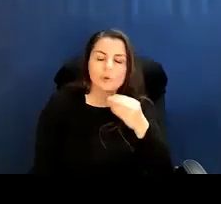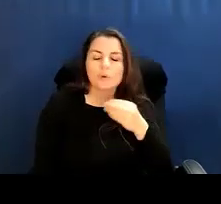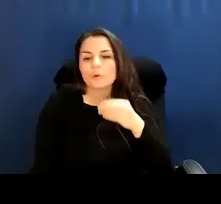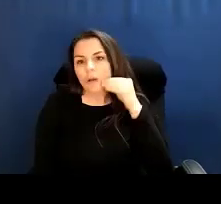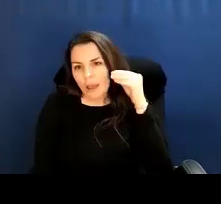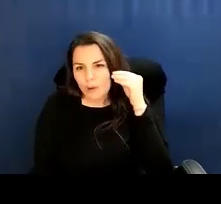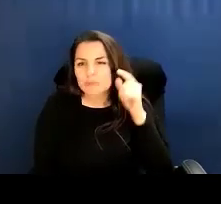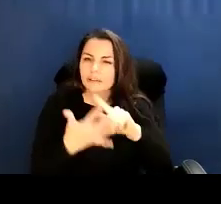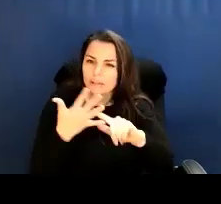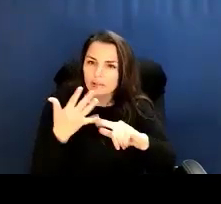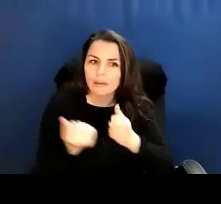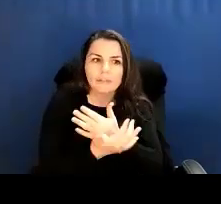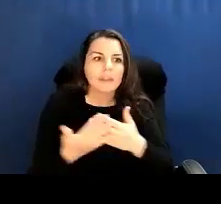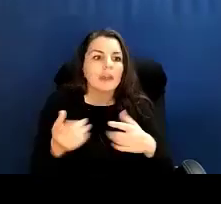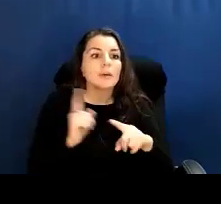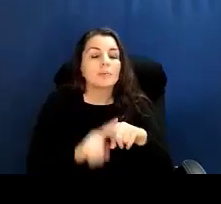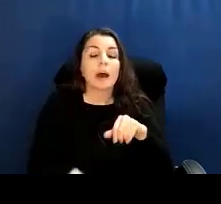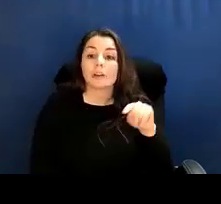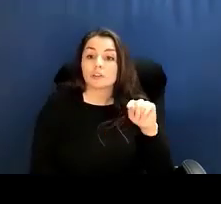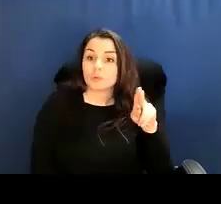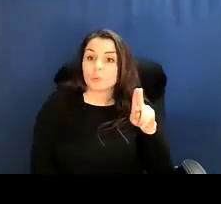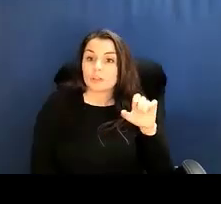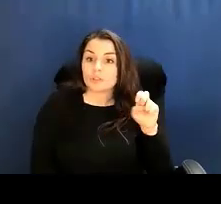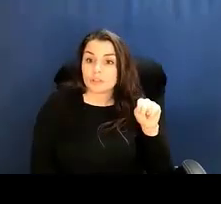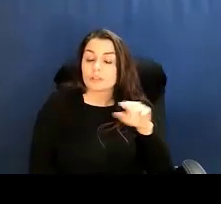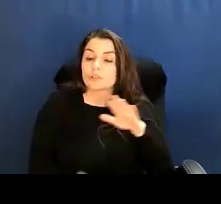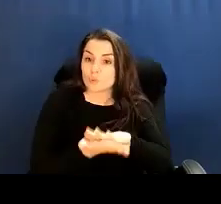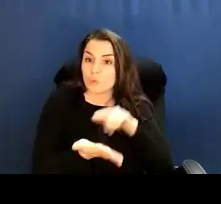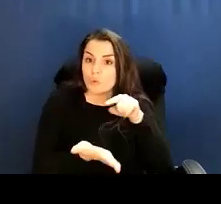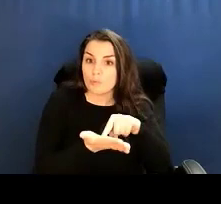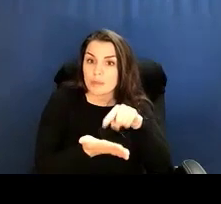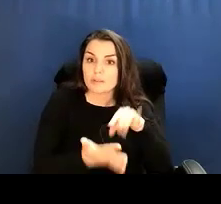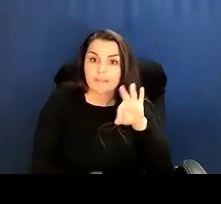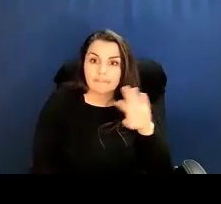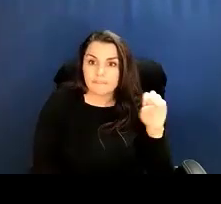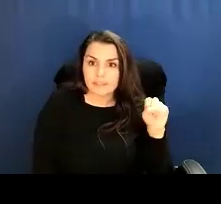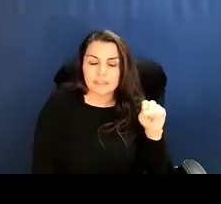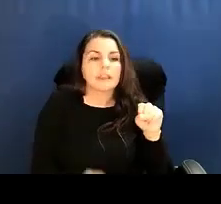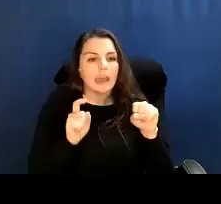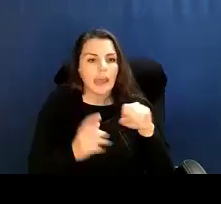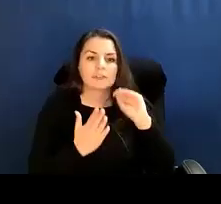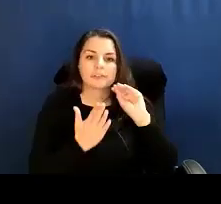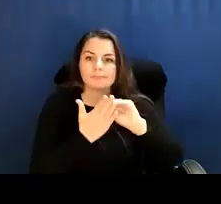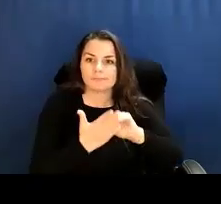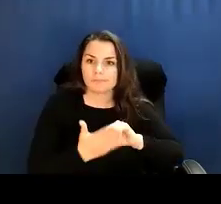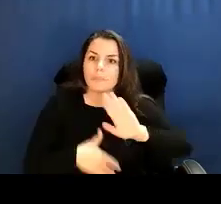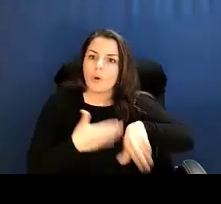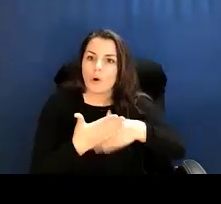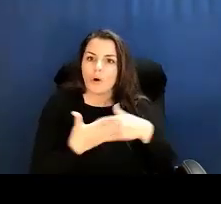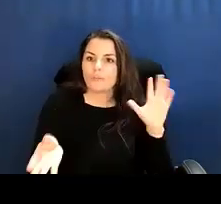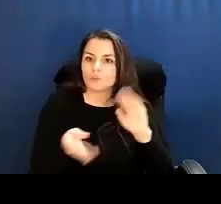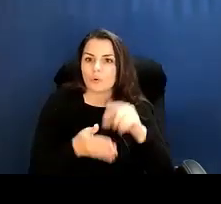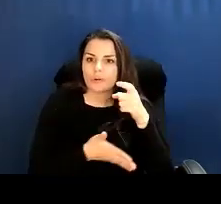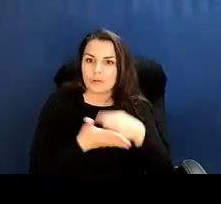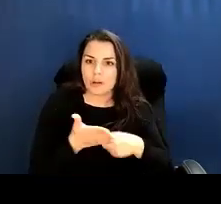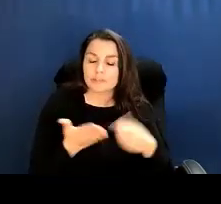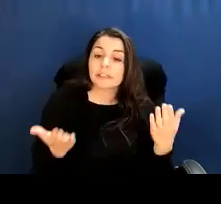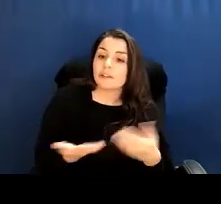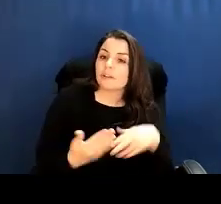in an application, you need to put the full needs, the full costs at your institution, but NIH has a formula